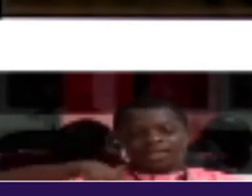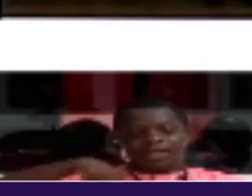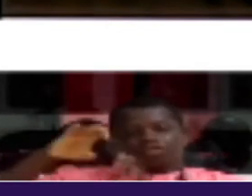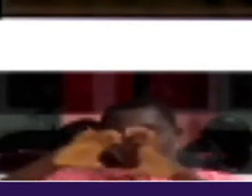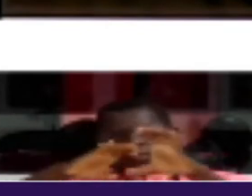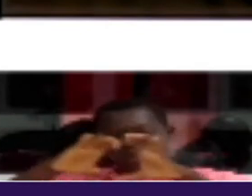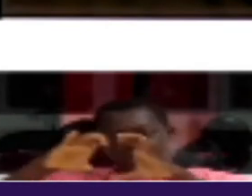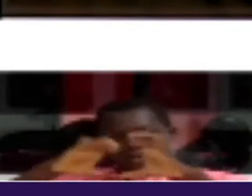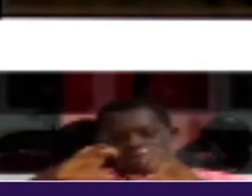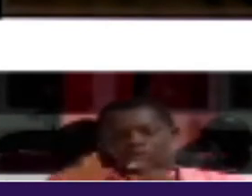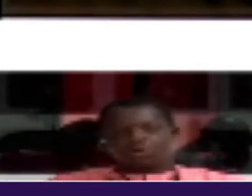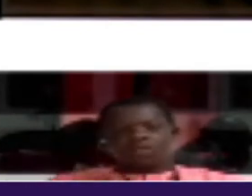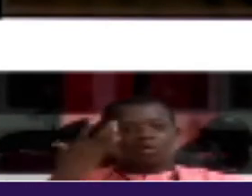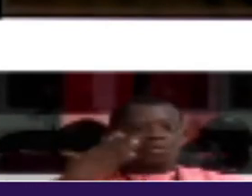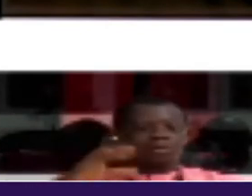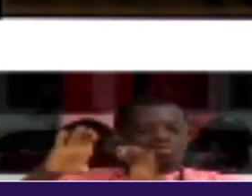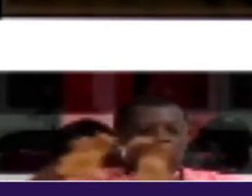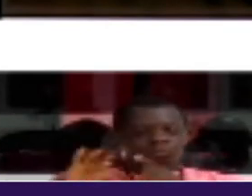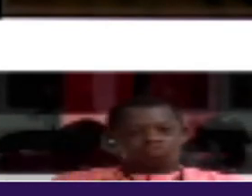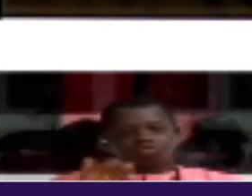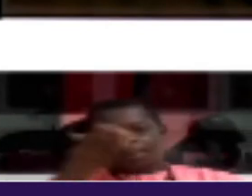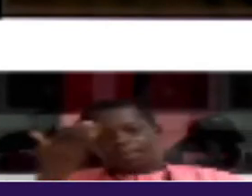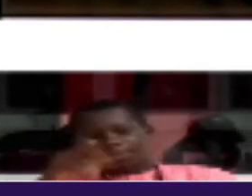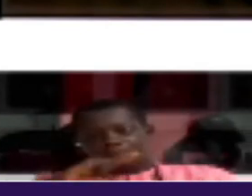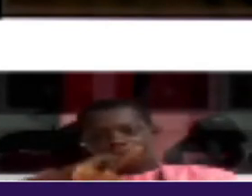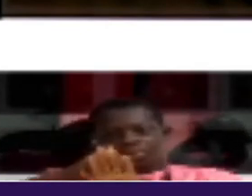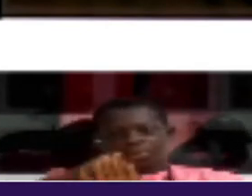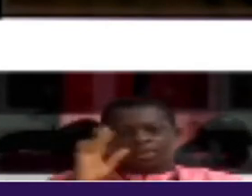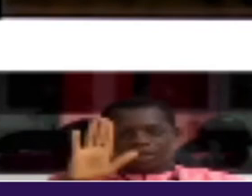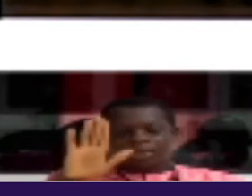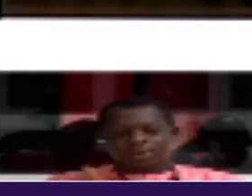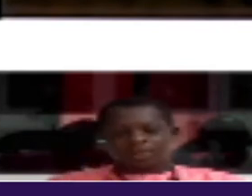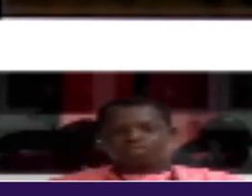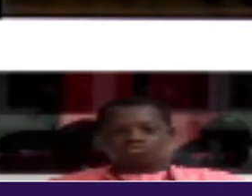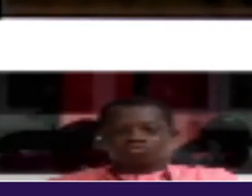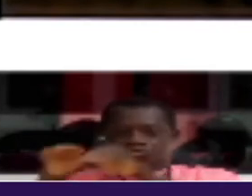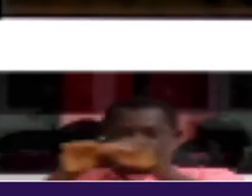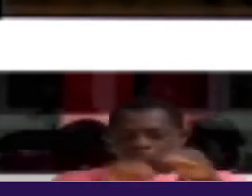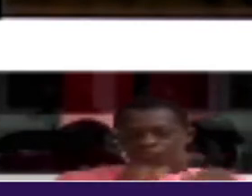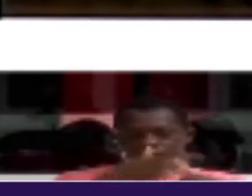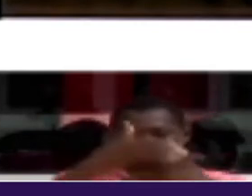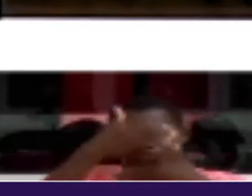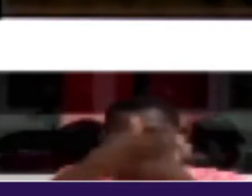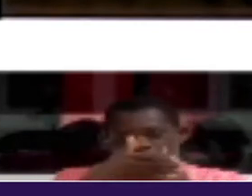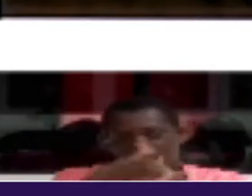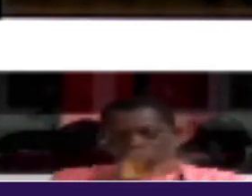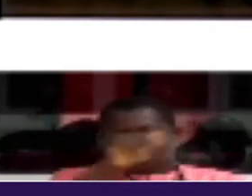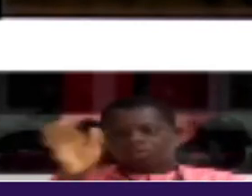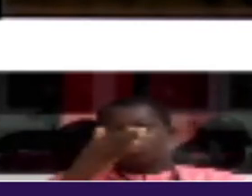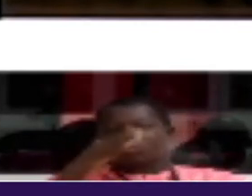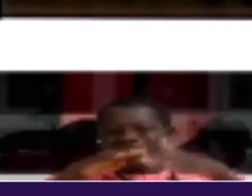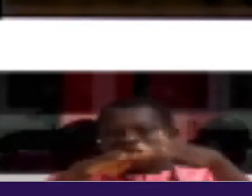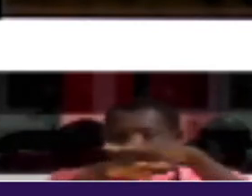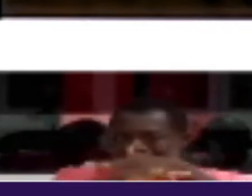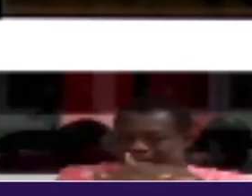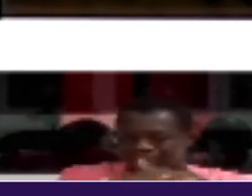communicating. But when he communicate for some minutes, later I see him, he move forward and then go inside the